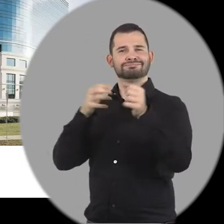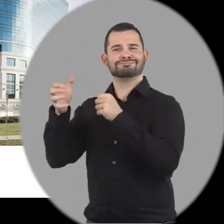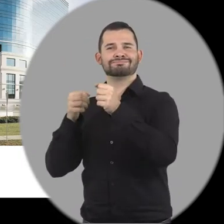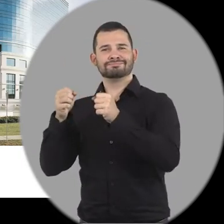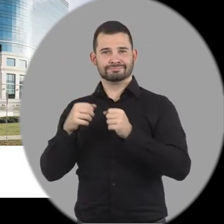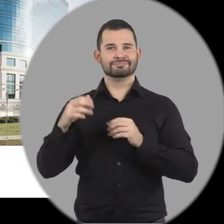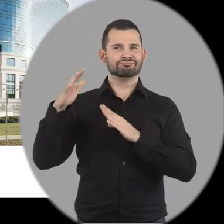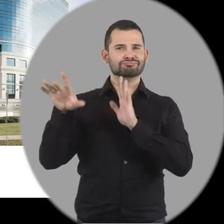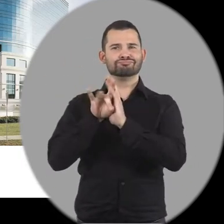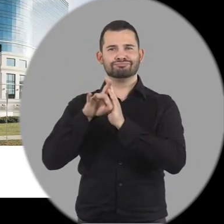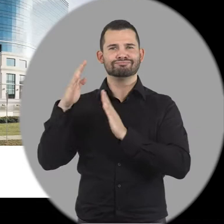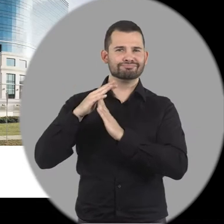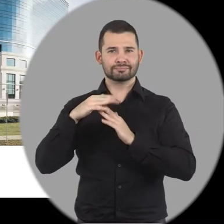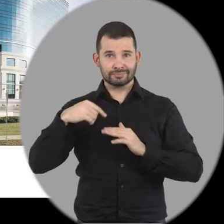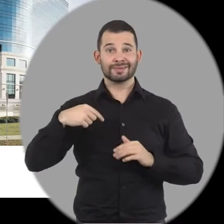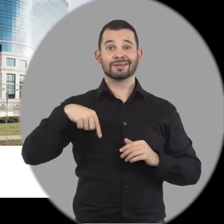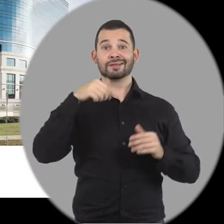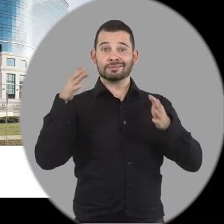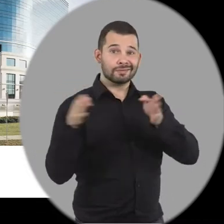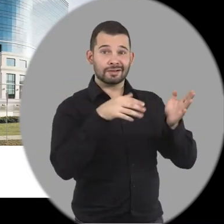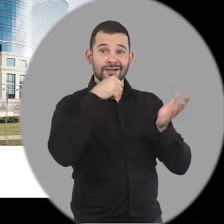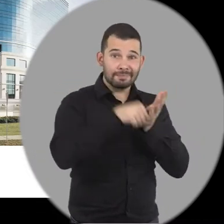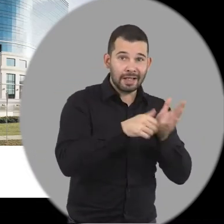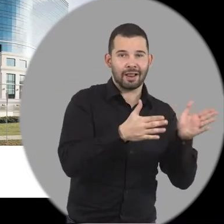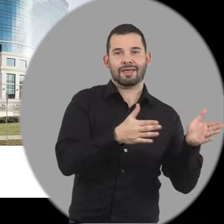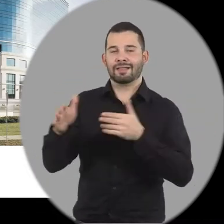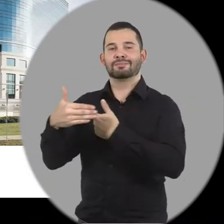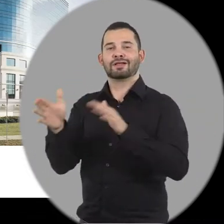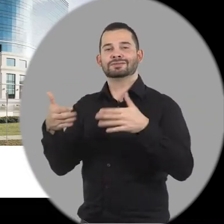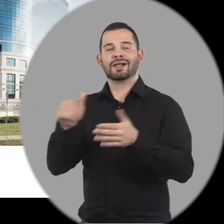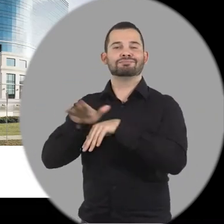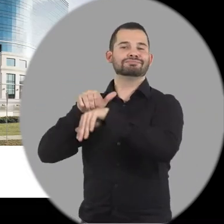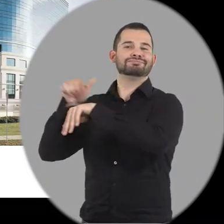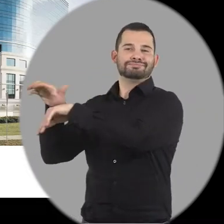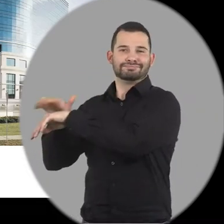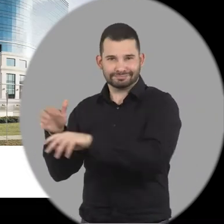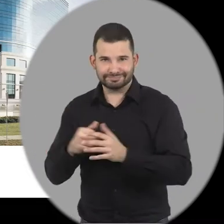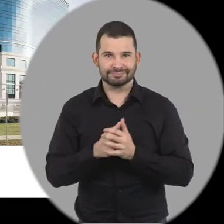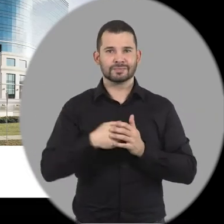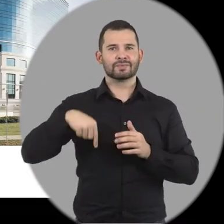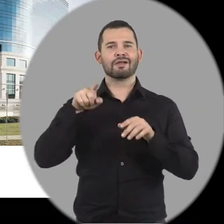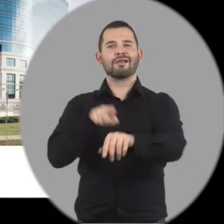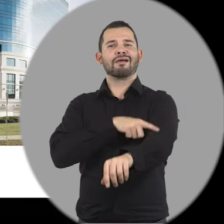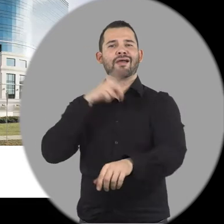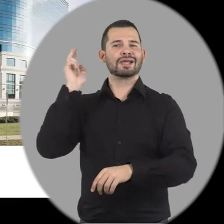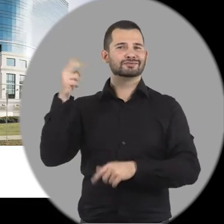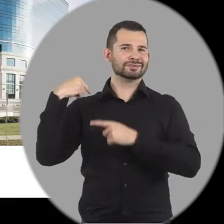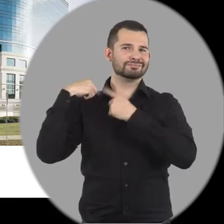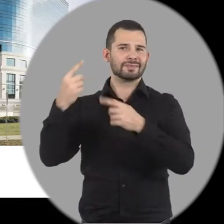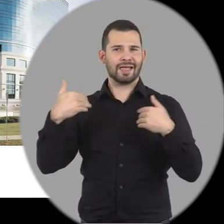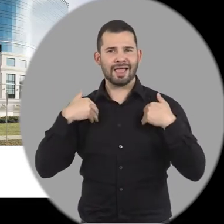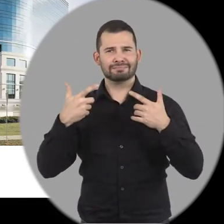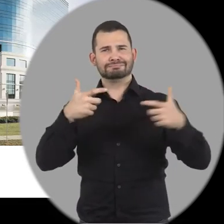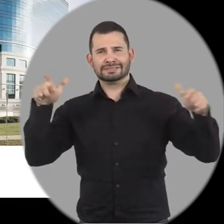shift our business from letter mail to parcels. With our long established history, a large and unrivaled fleet, and quite an